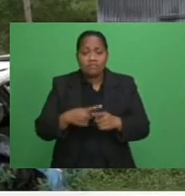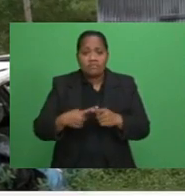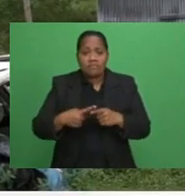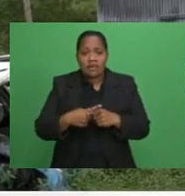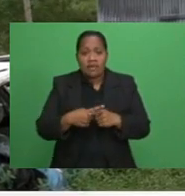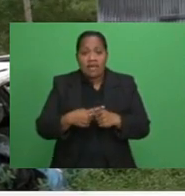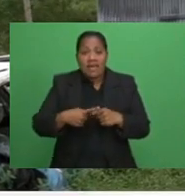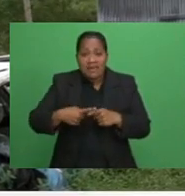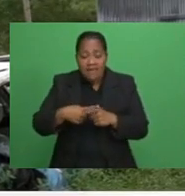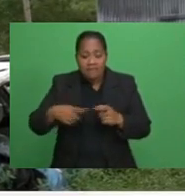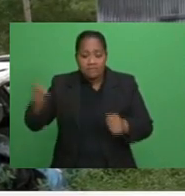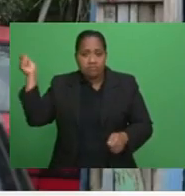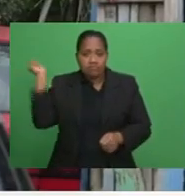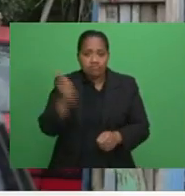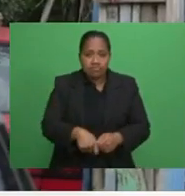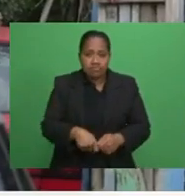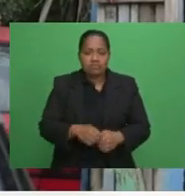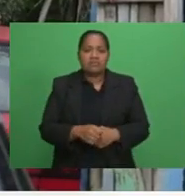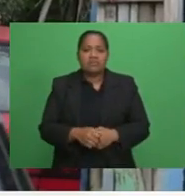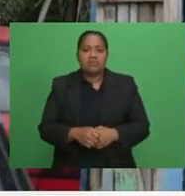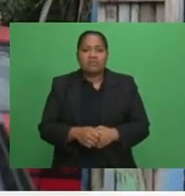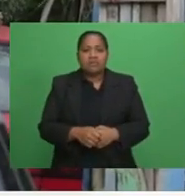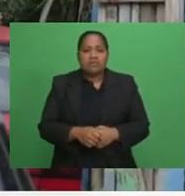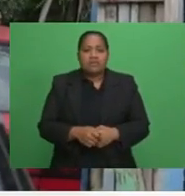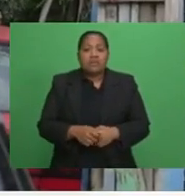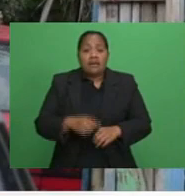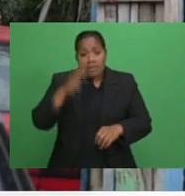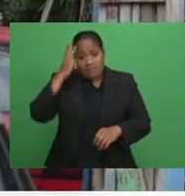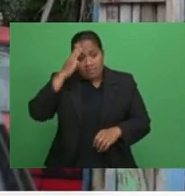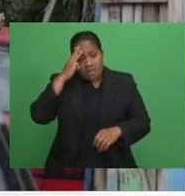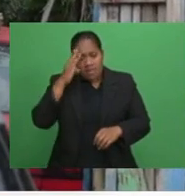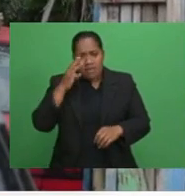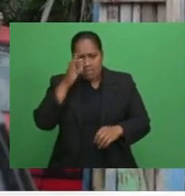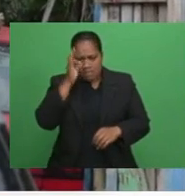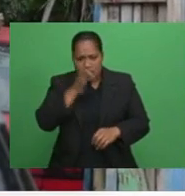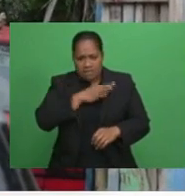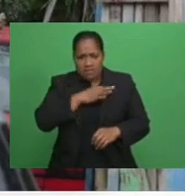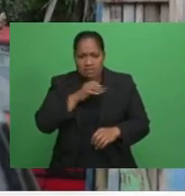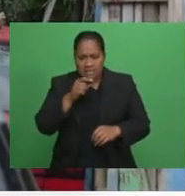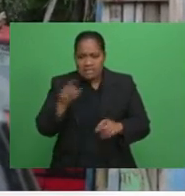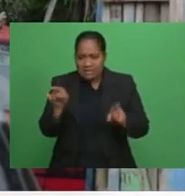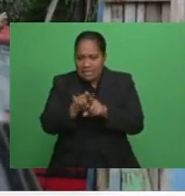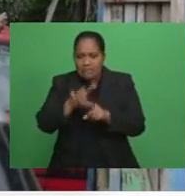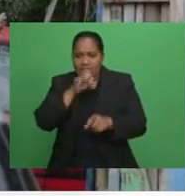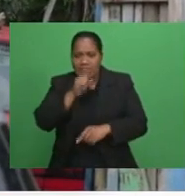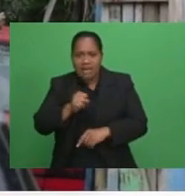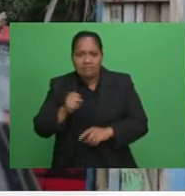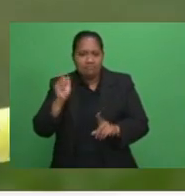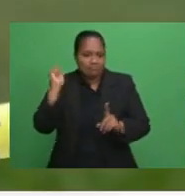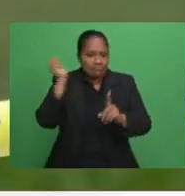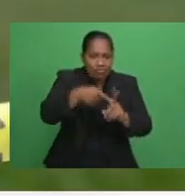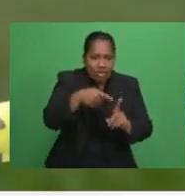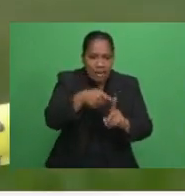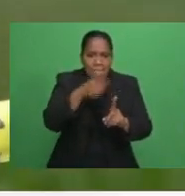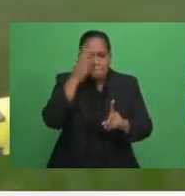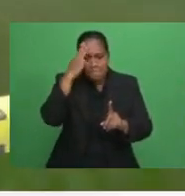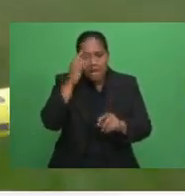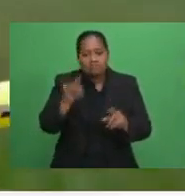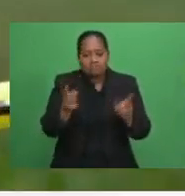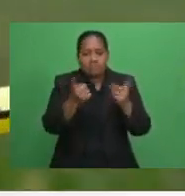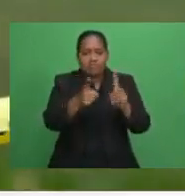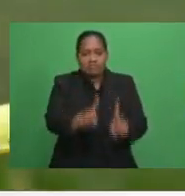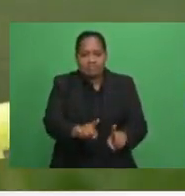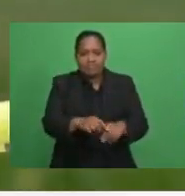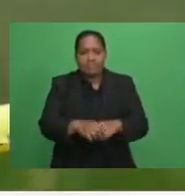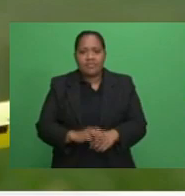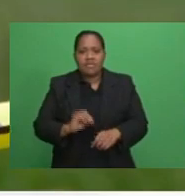facto partner. Her mother, believed to have been attacked by the same man, died at the scene. The suspect, Anand Prakash, has since been charged